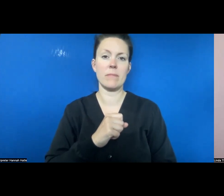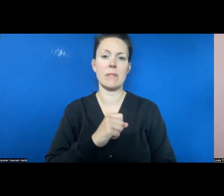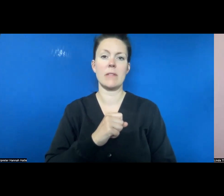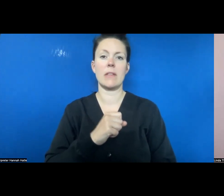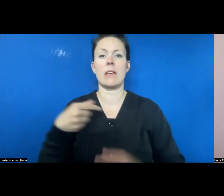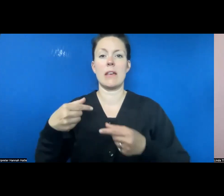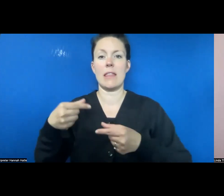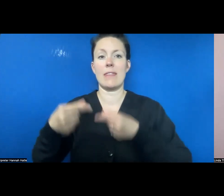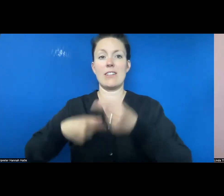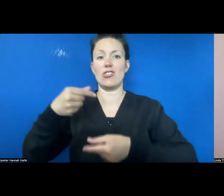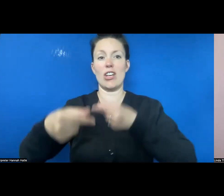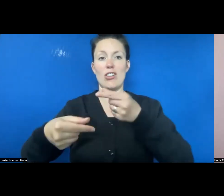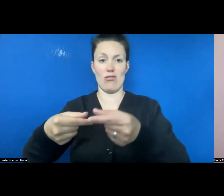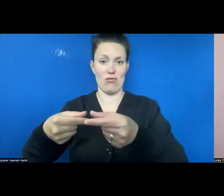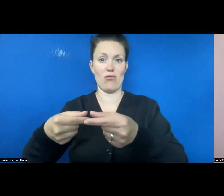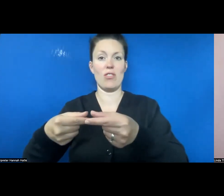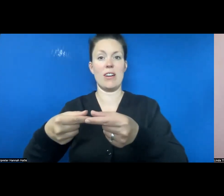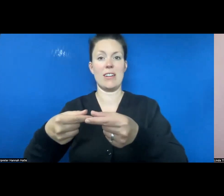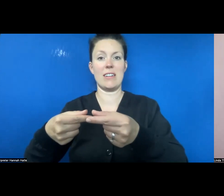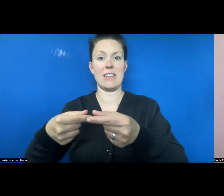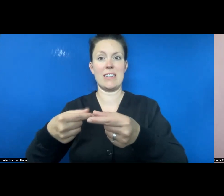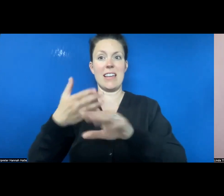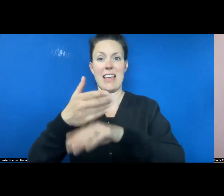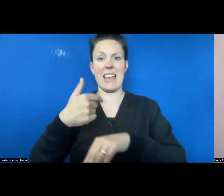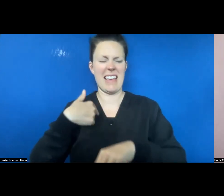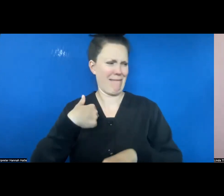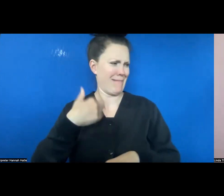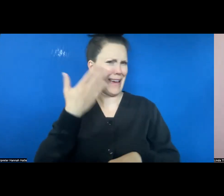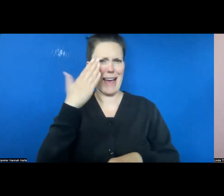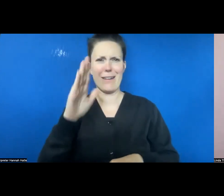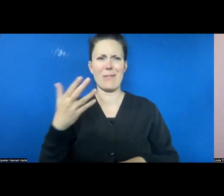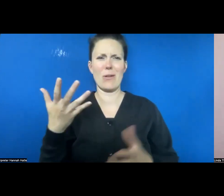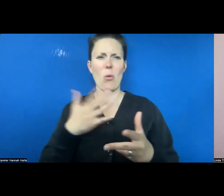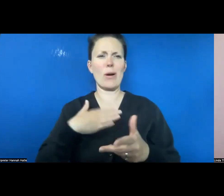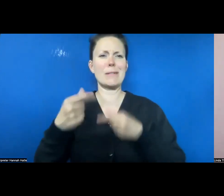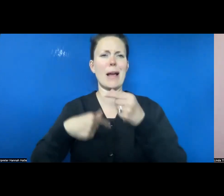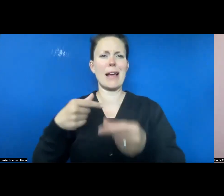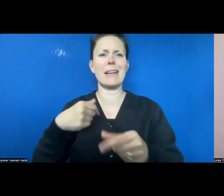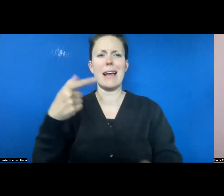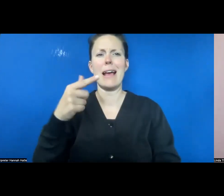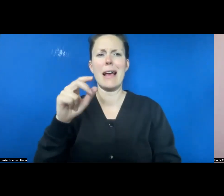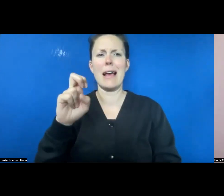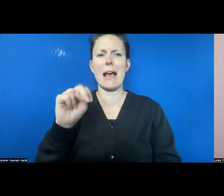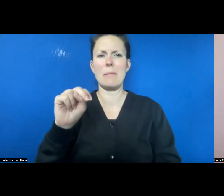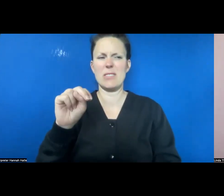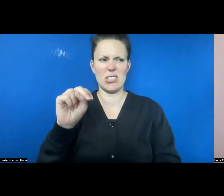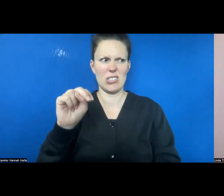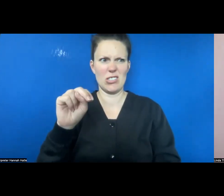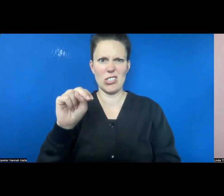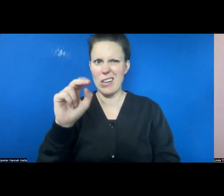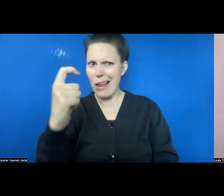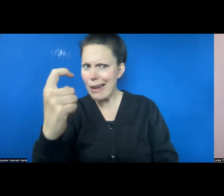generations that have come up behind me. I mean, I think I don't even know what I am. A Gen X? I don't